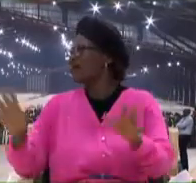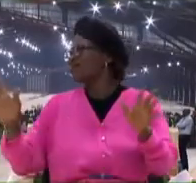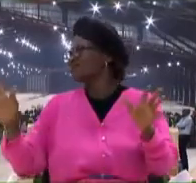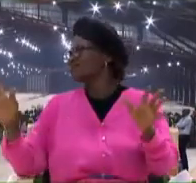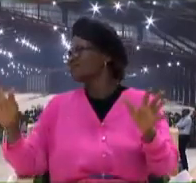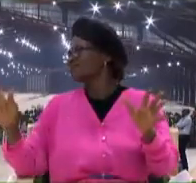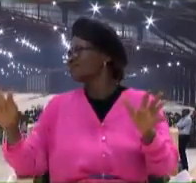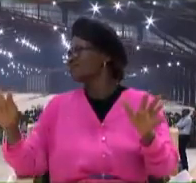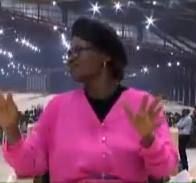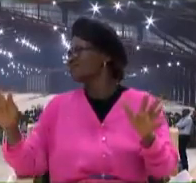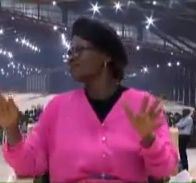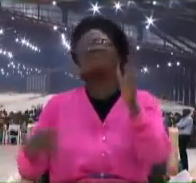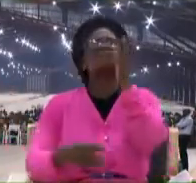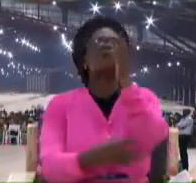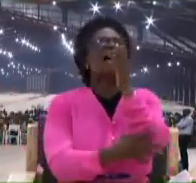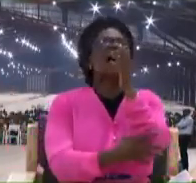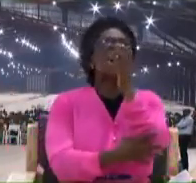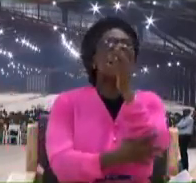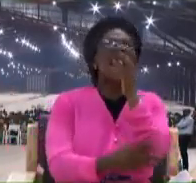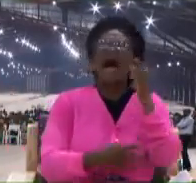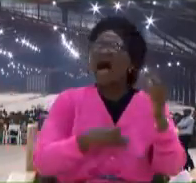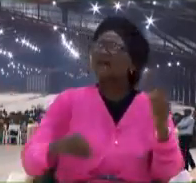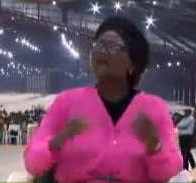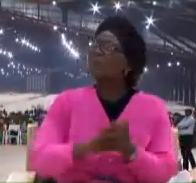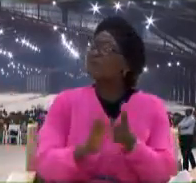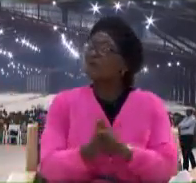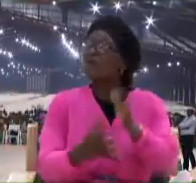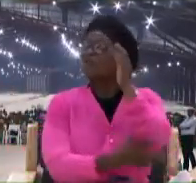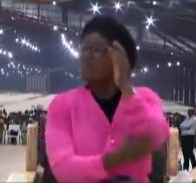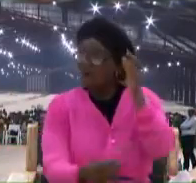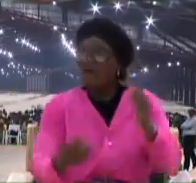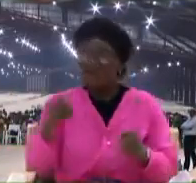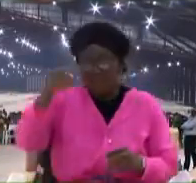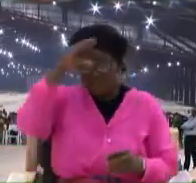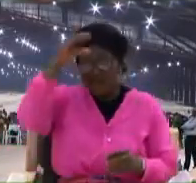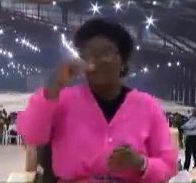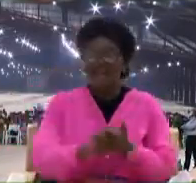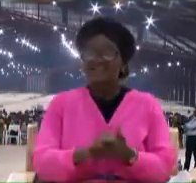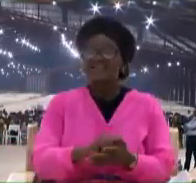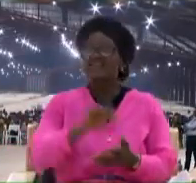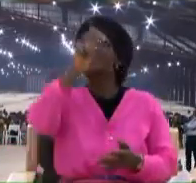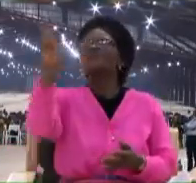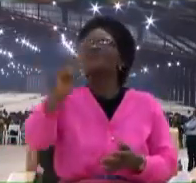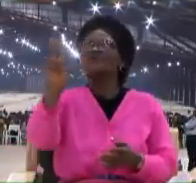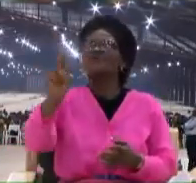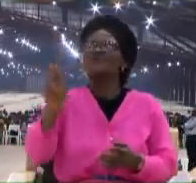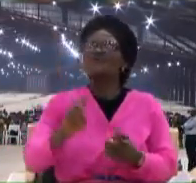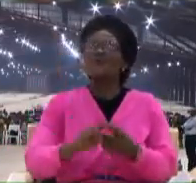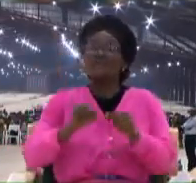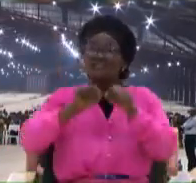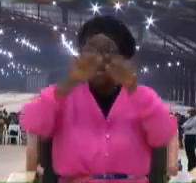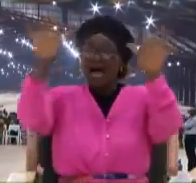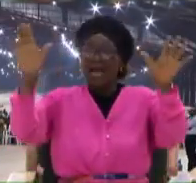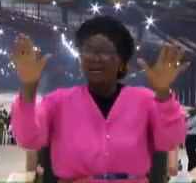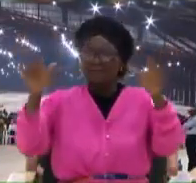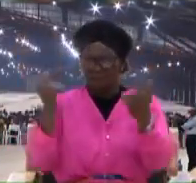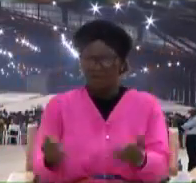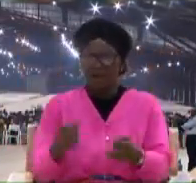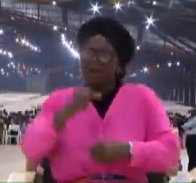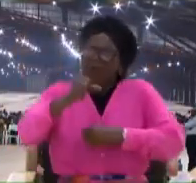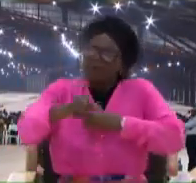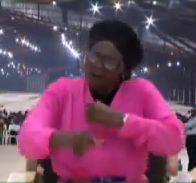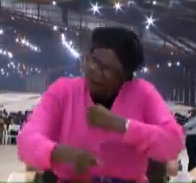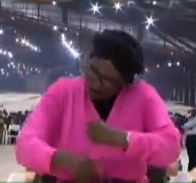came, and the man who used to shine was now struggling with